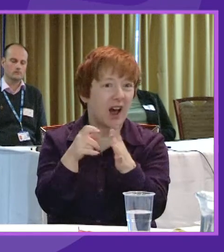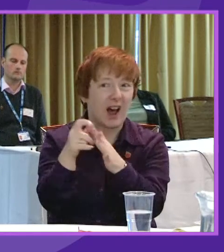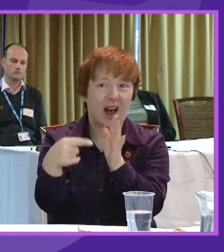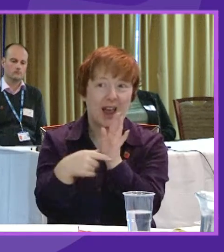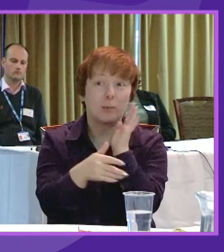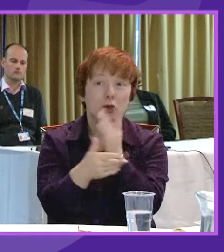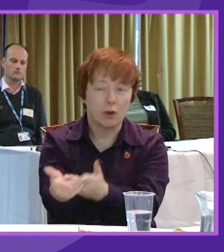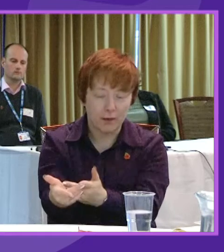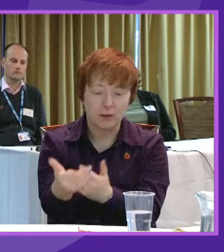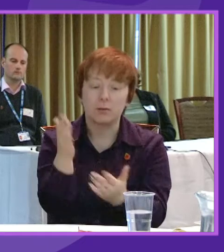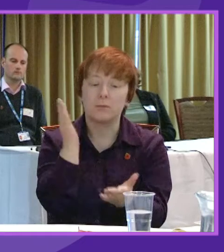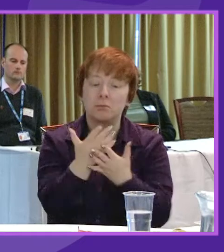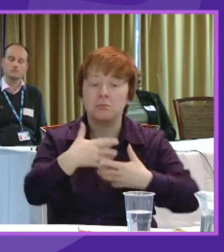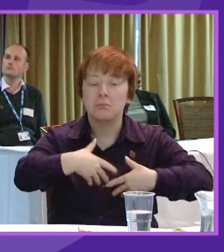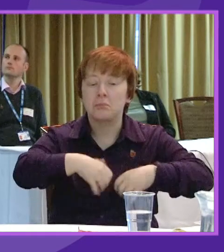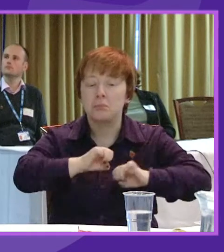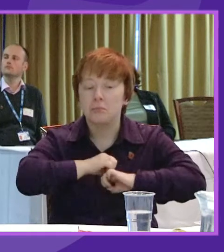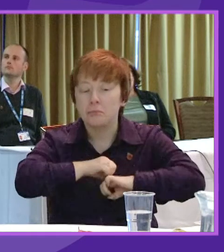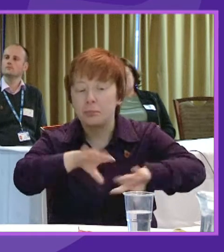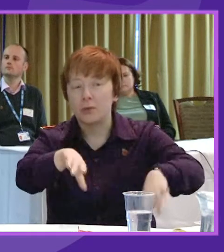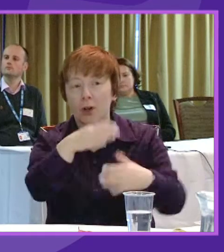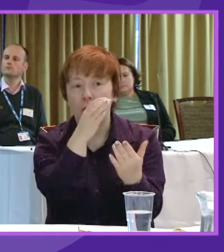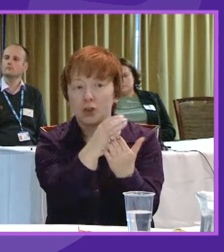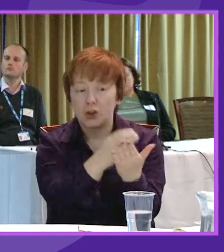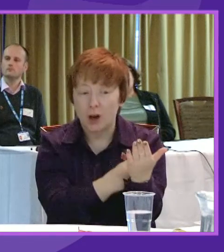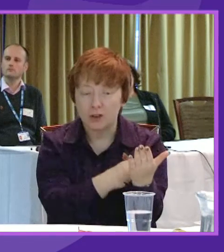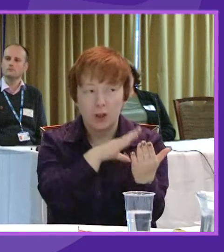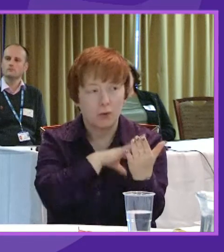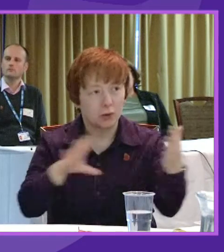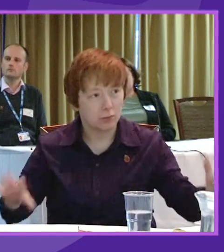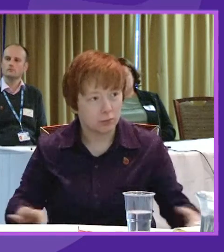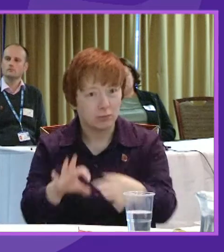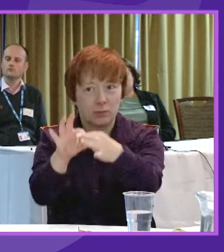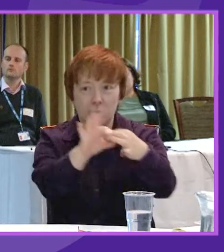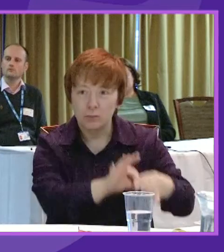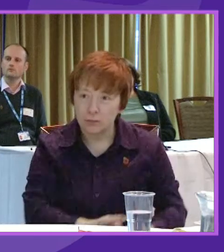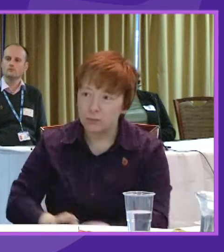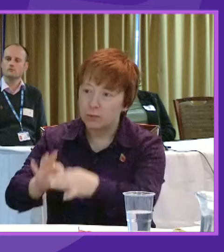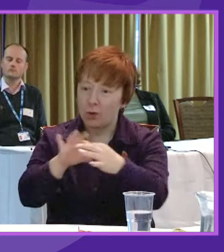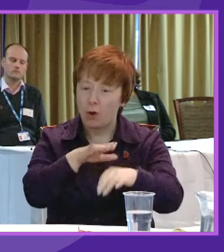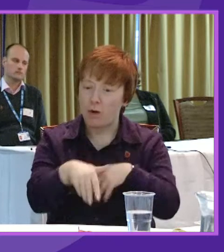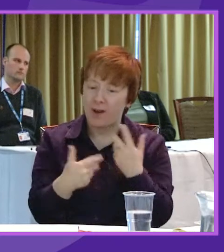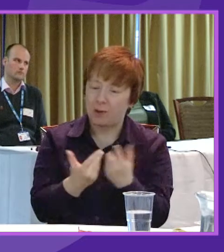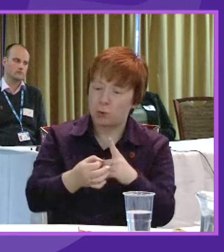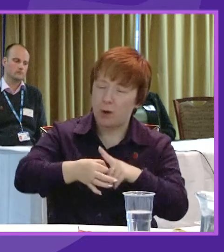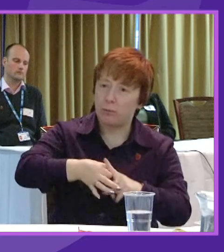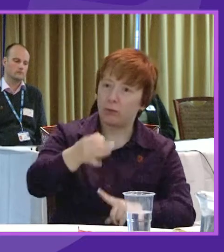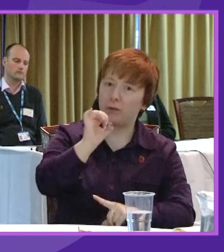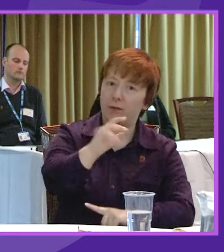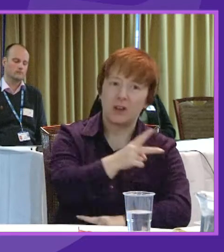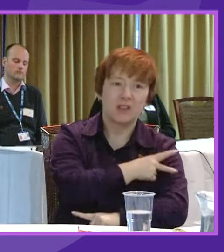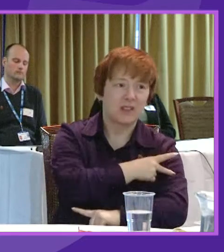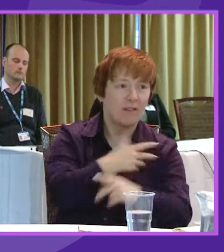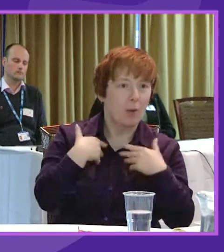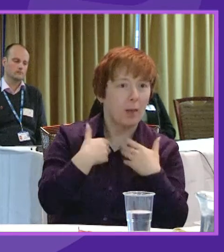So following the Charter launch, a learning collaborative has been developed to share ideas in how to implement improved staff wellbeing in services. And one of